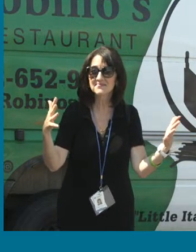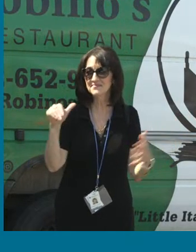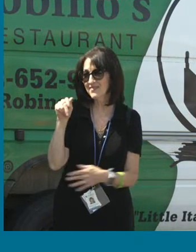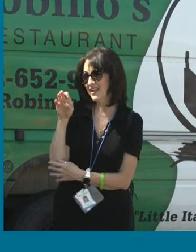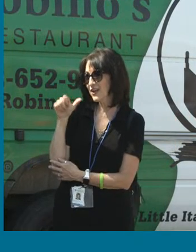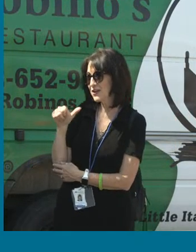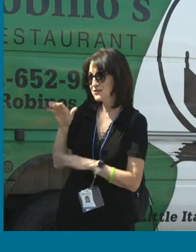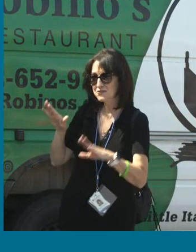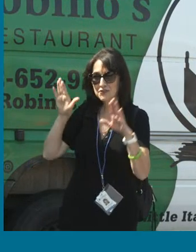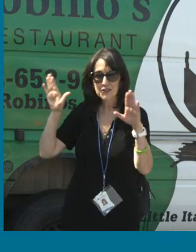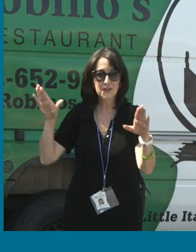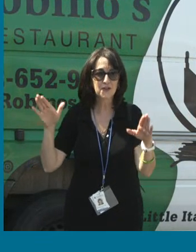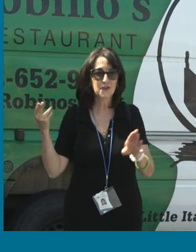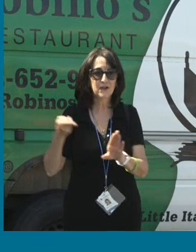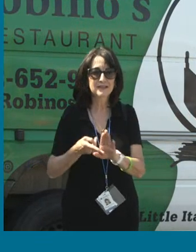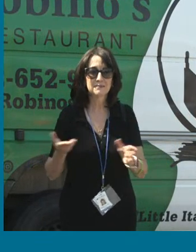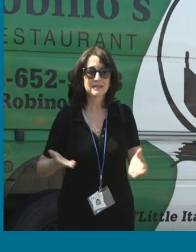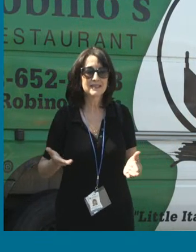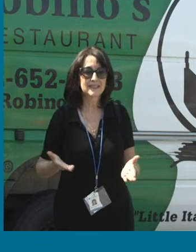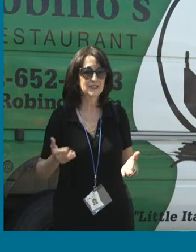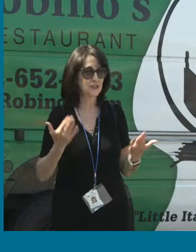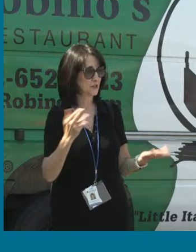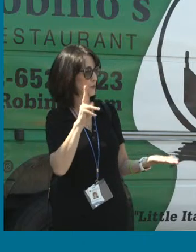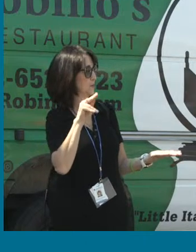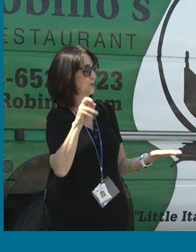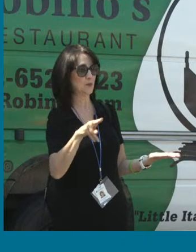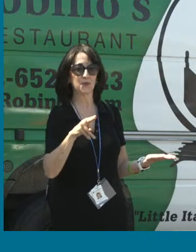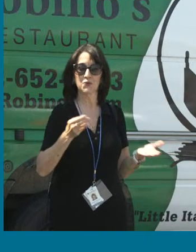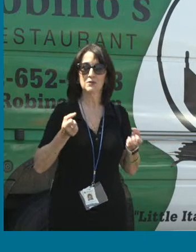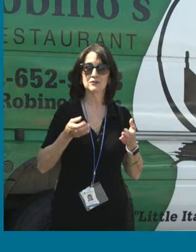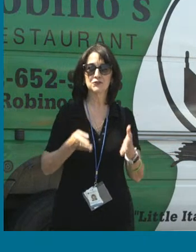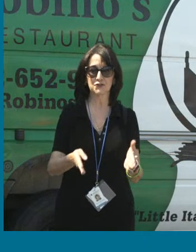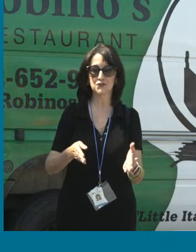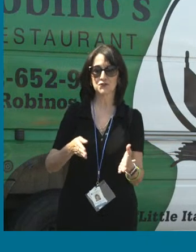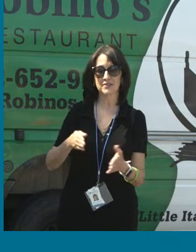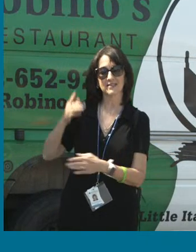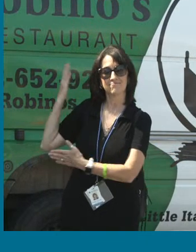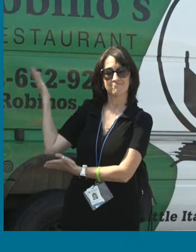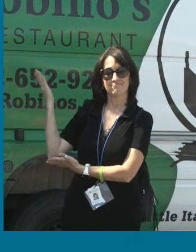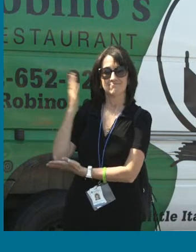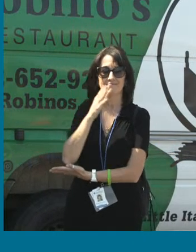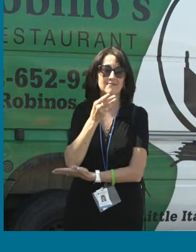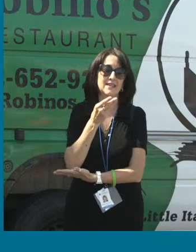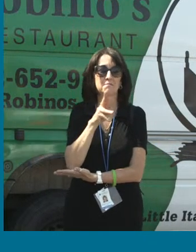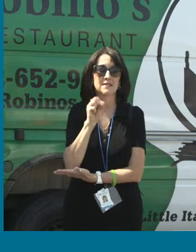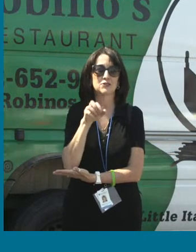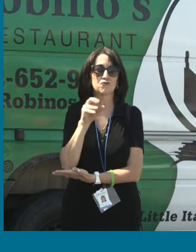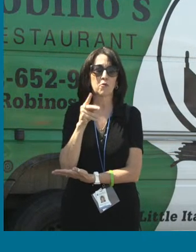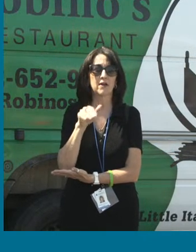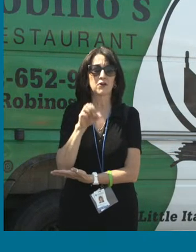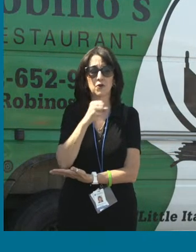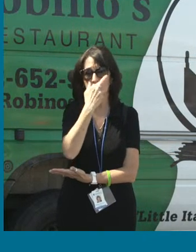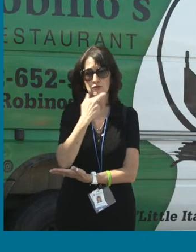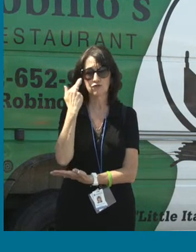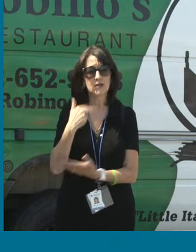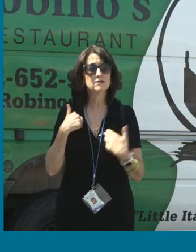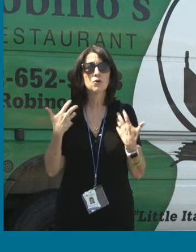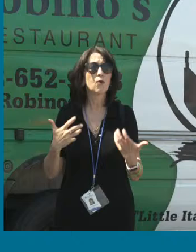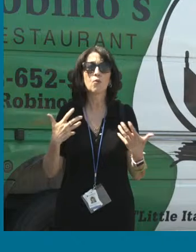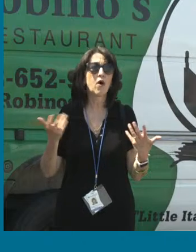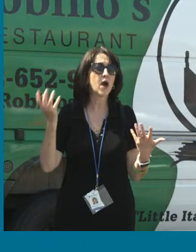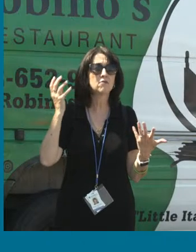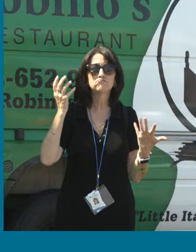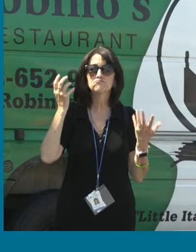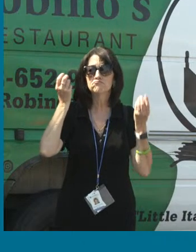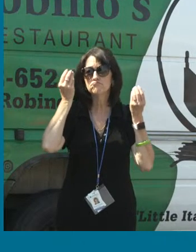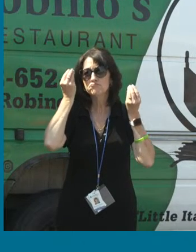It's great to be here on Union Street in front of Mrs. Rubino's to talk a little bit about Delaware Wins. We're also joined